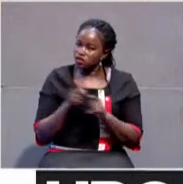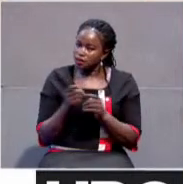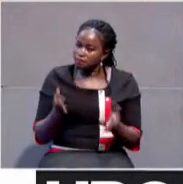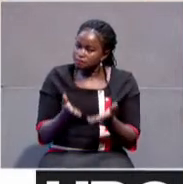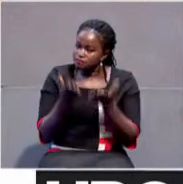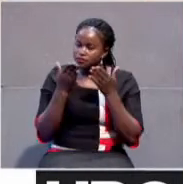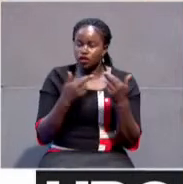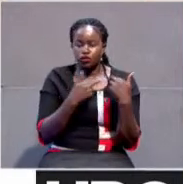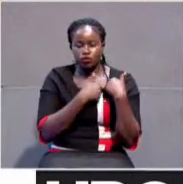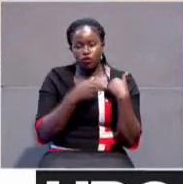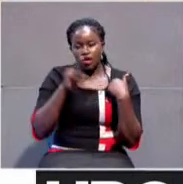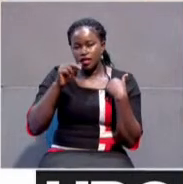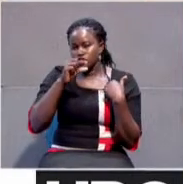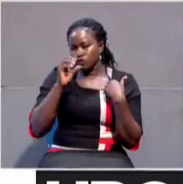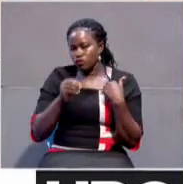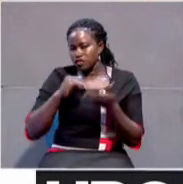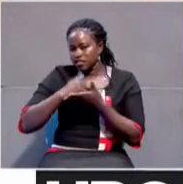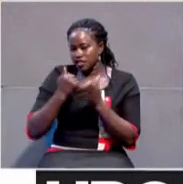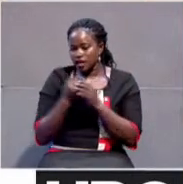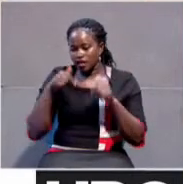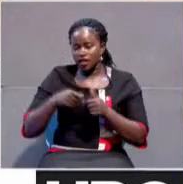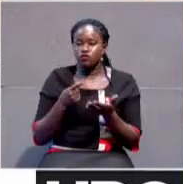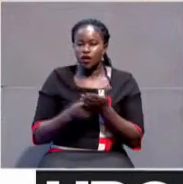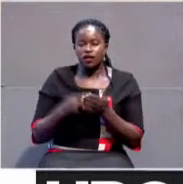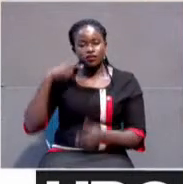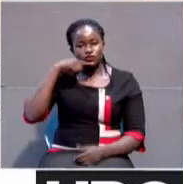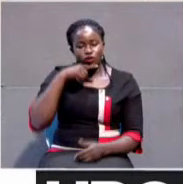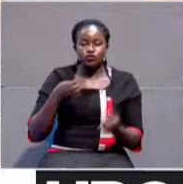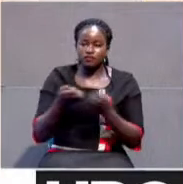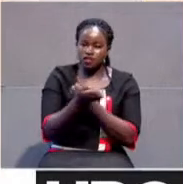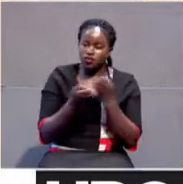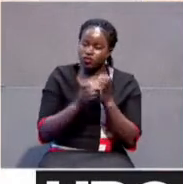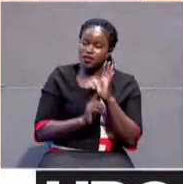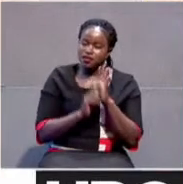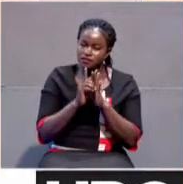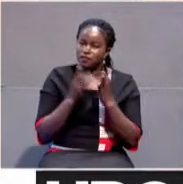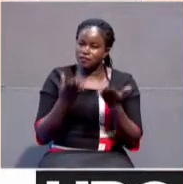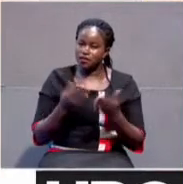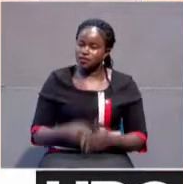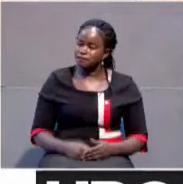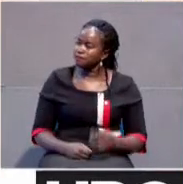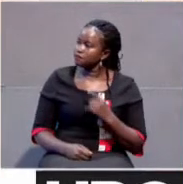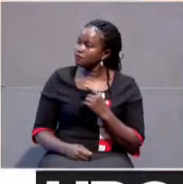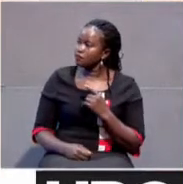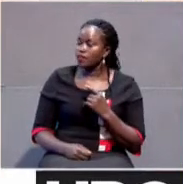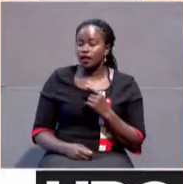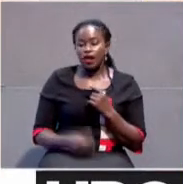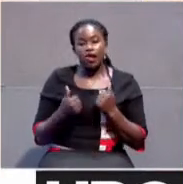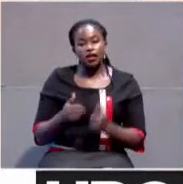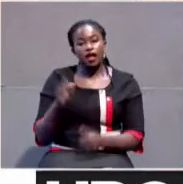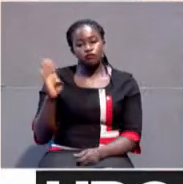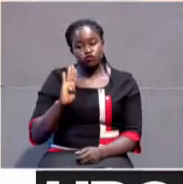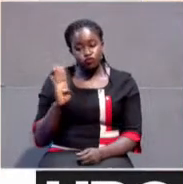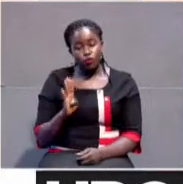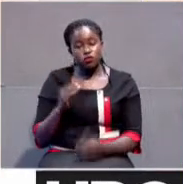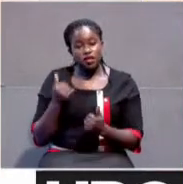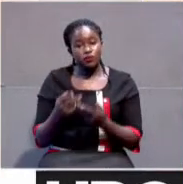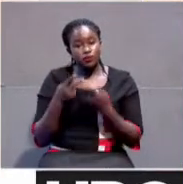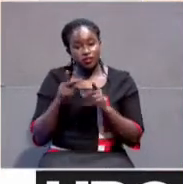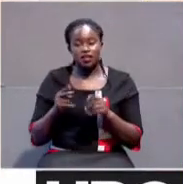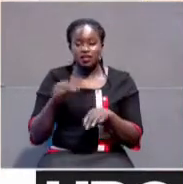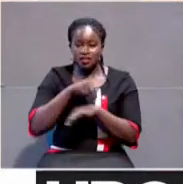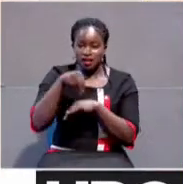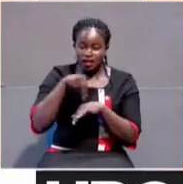the role of the NGO sector in Uganda's socio-economic development. The Bureau has undertaken a